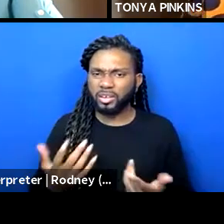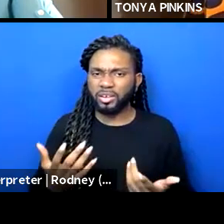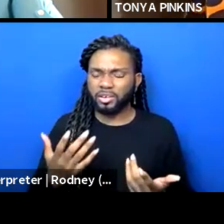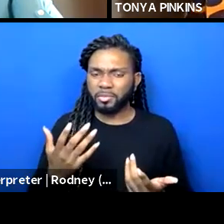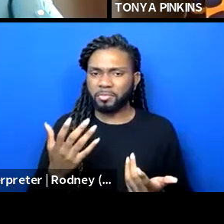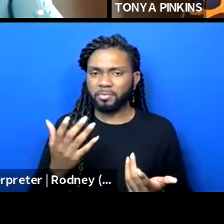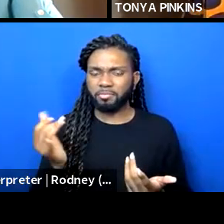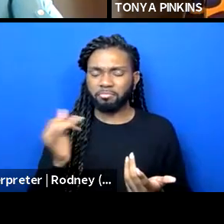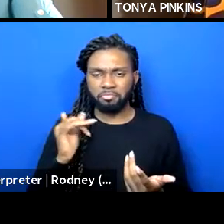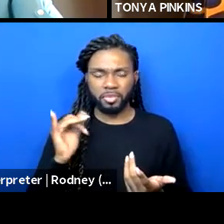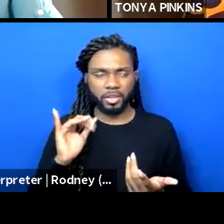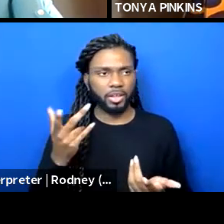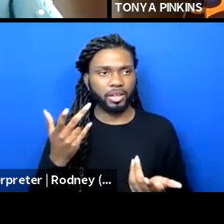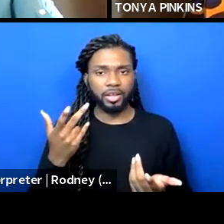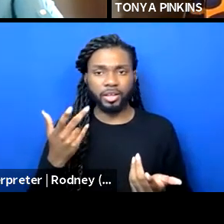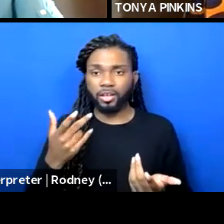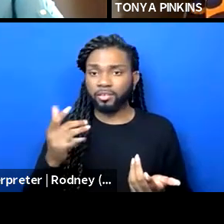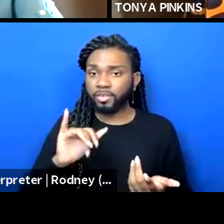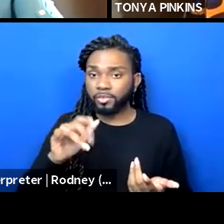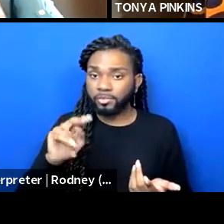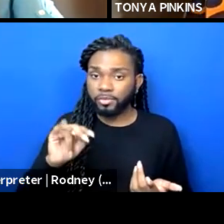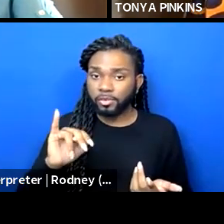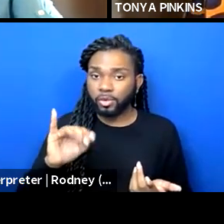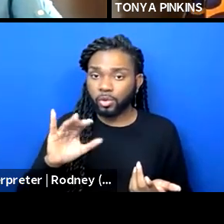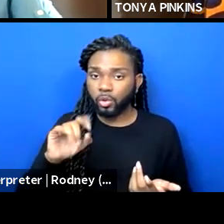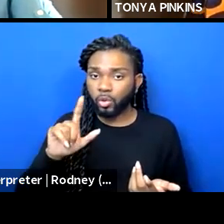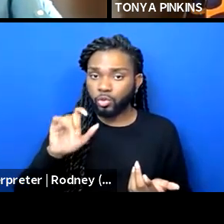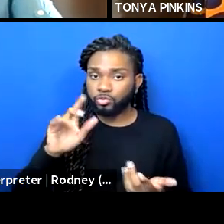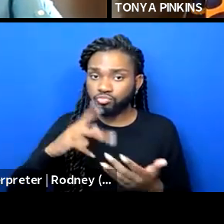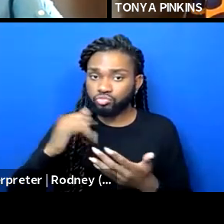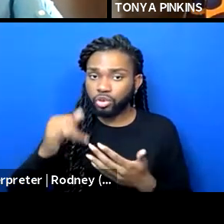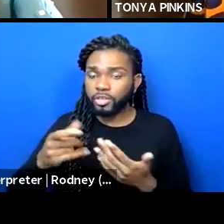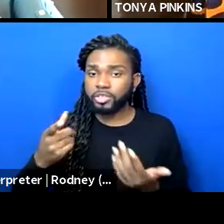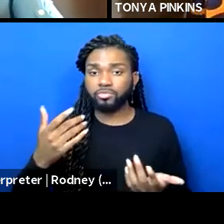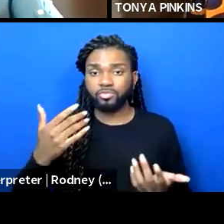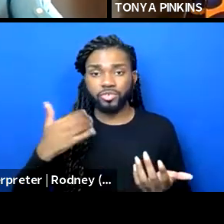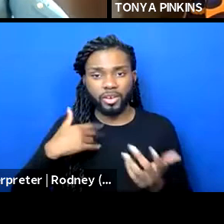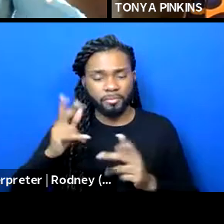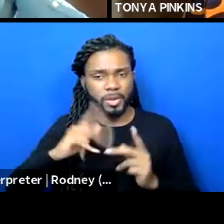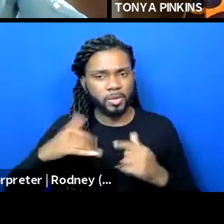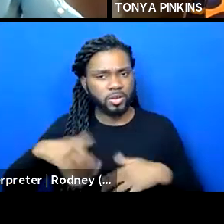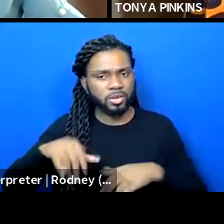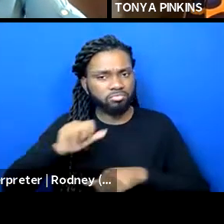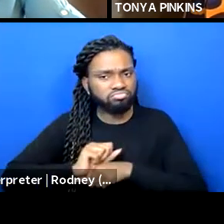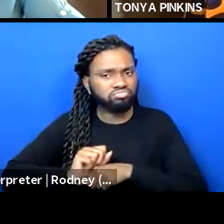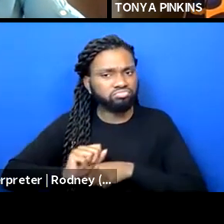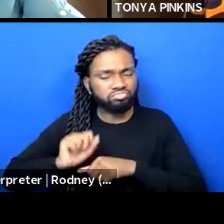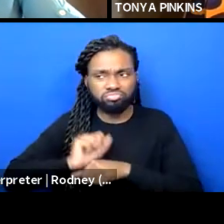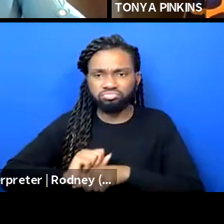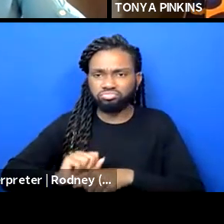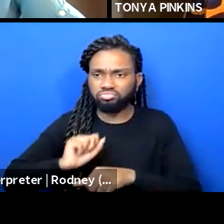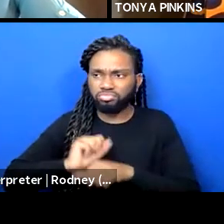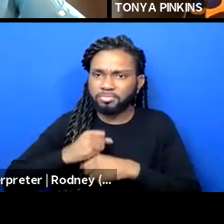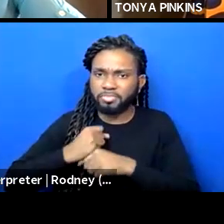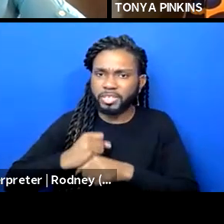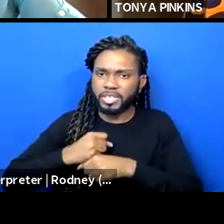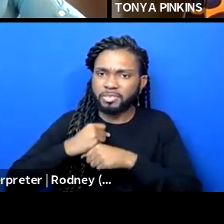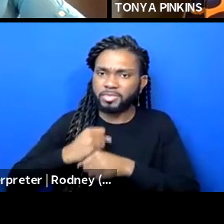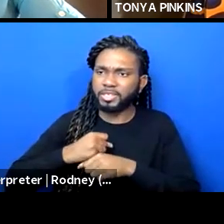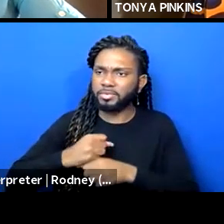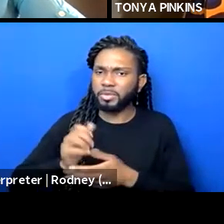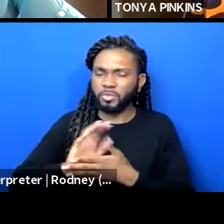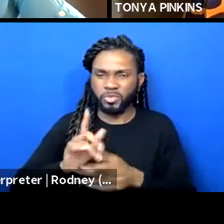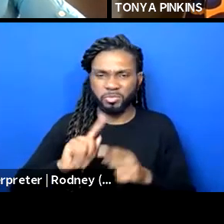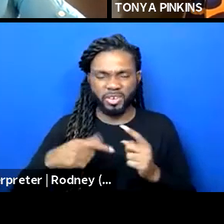know, looking at Nicole's project, you know, you have people who are on the grind making these movies. And so I'm like, well, why can't I